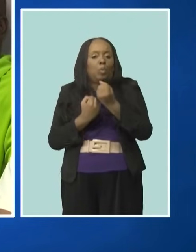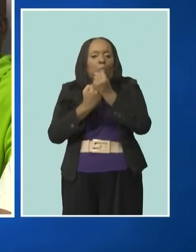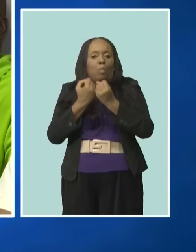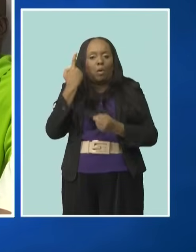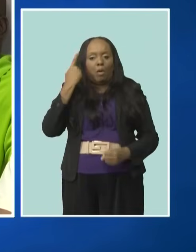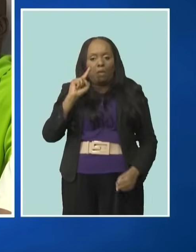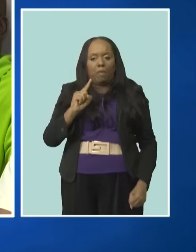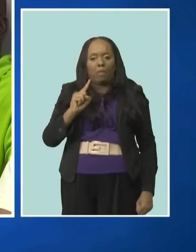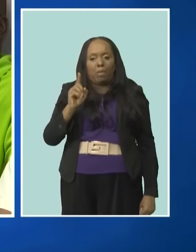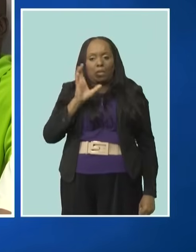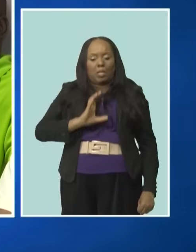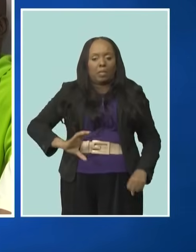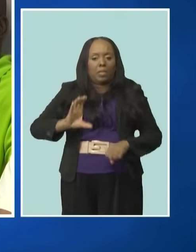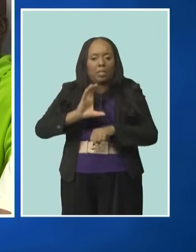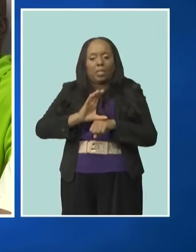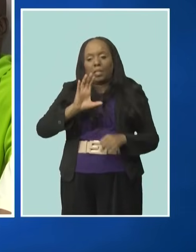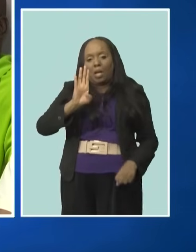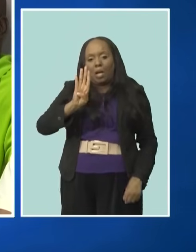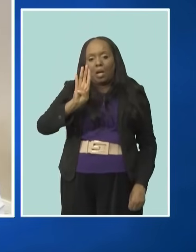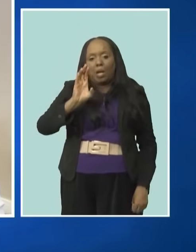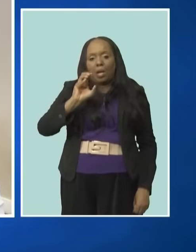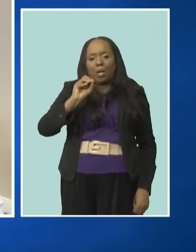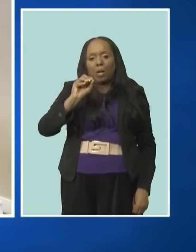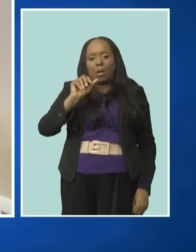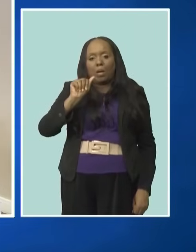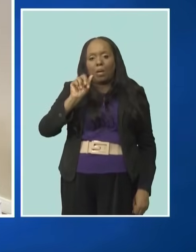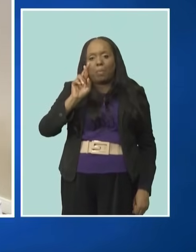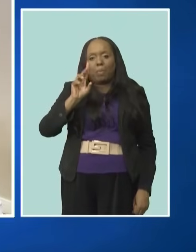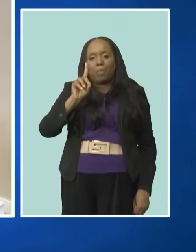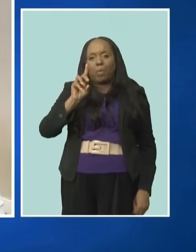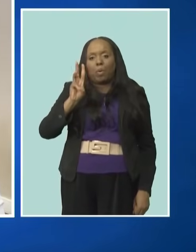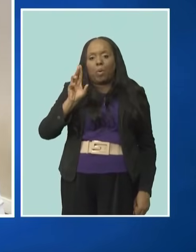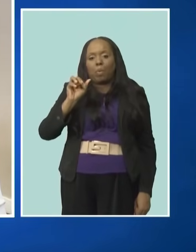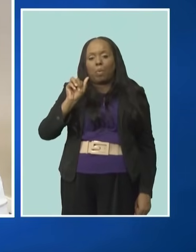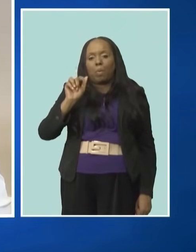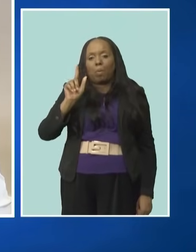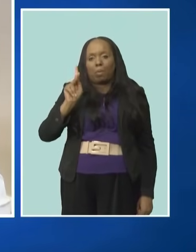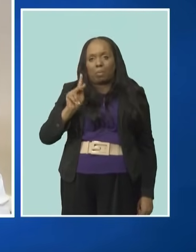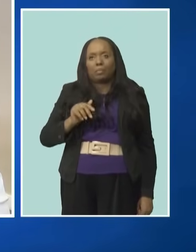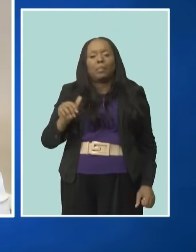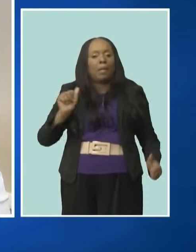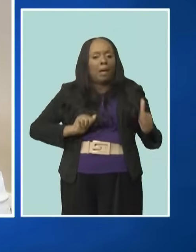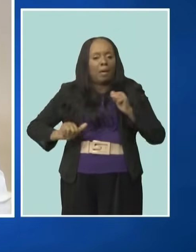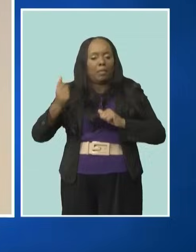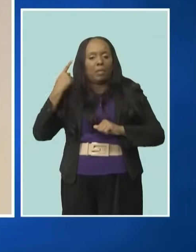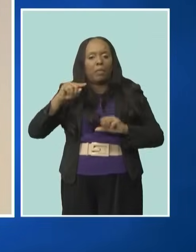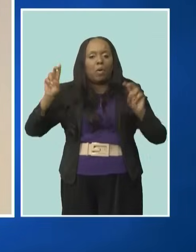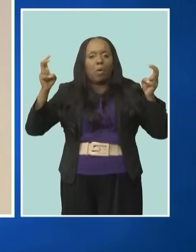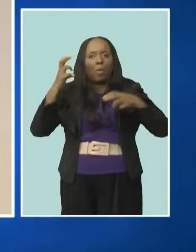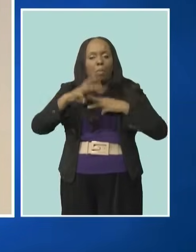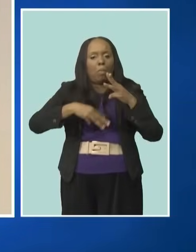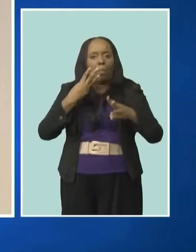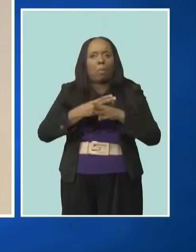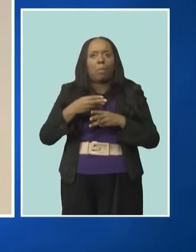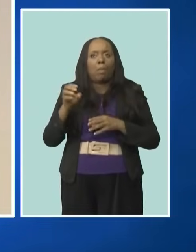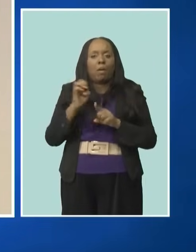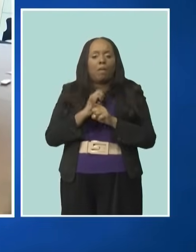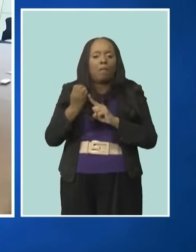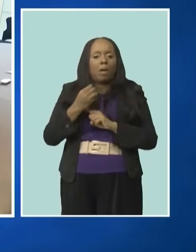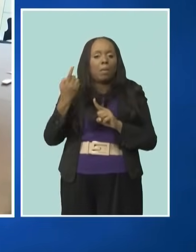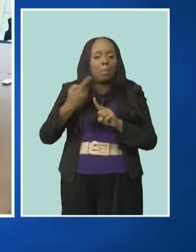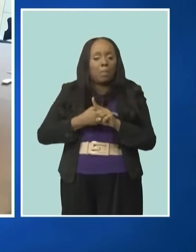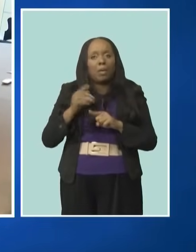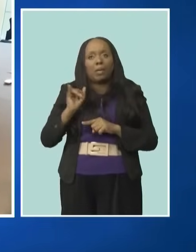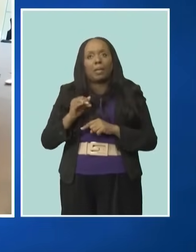to St. Lawrence Gap. Activities for World Environment Month, which coincides with Fisher Folk Month, include